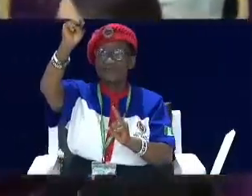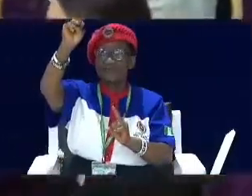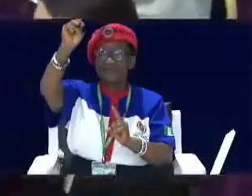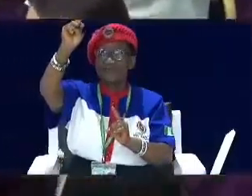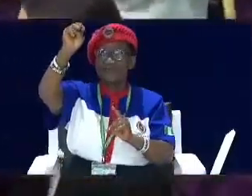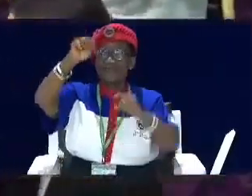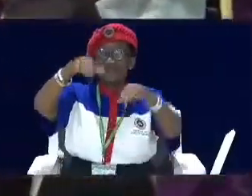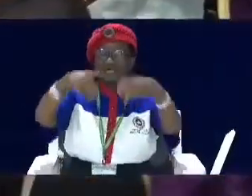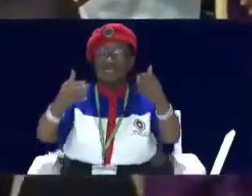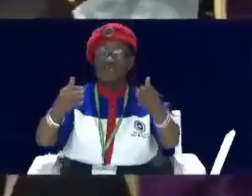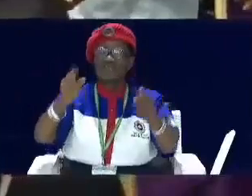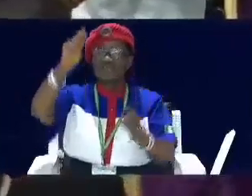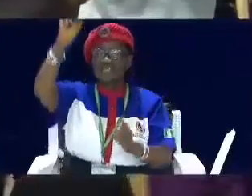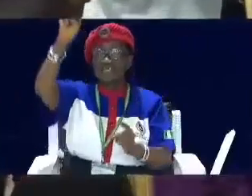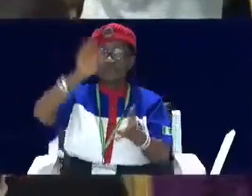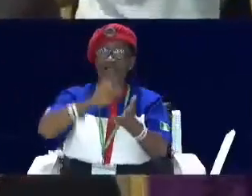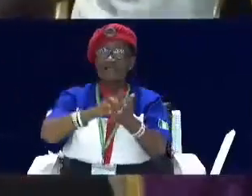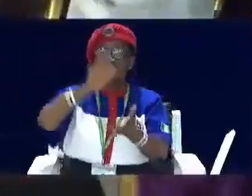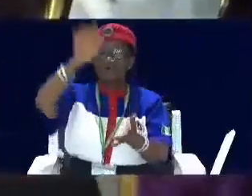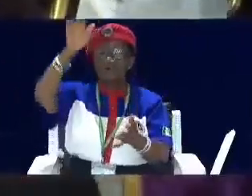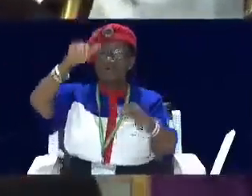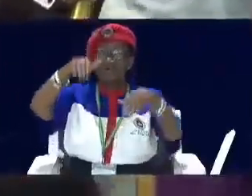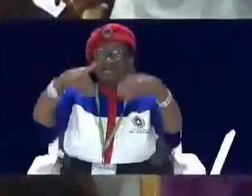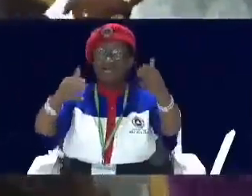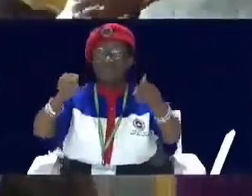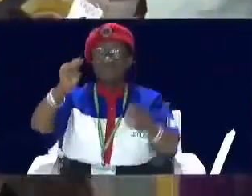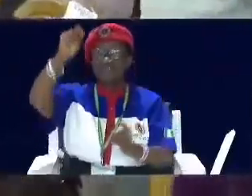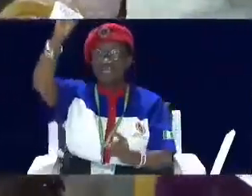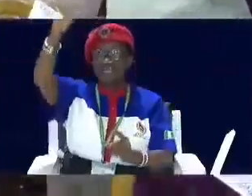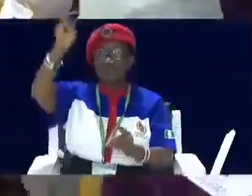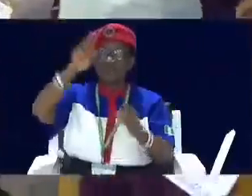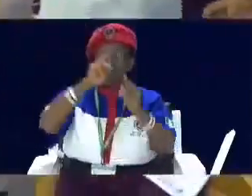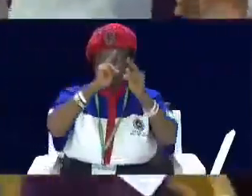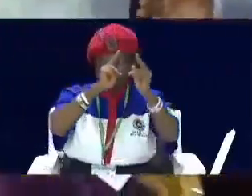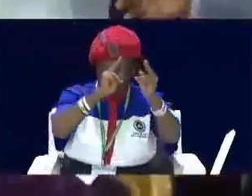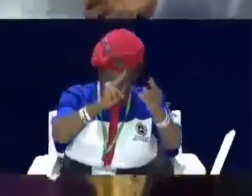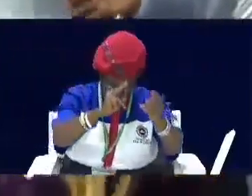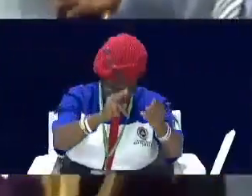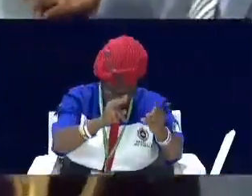Give him glory, give him honor. Ẹ fi ògo àti ọlá fún.